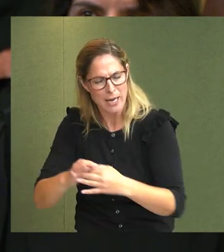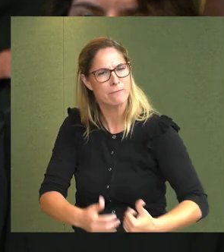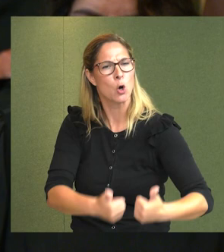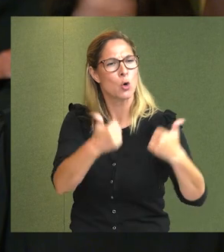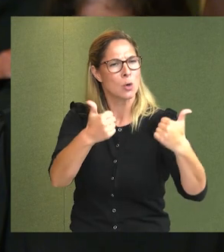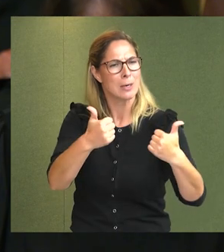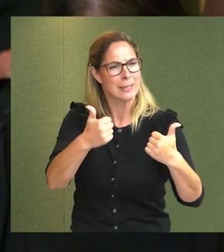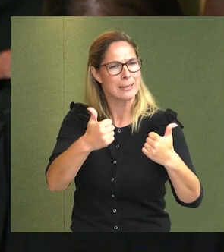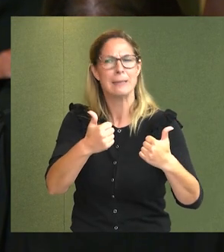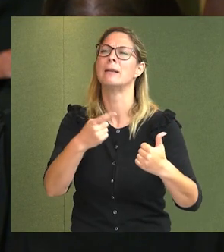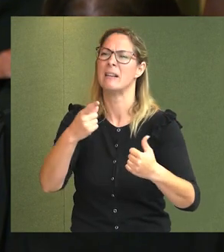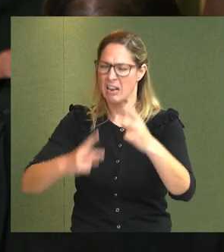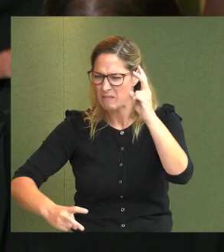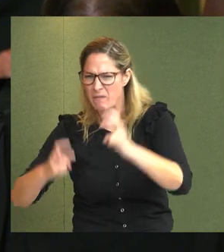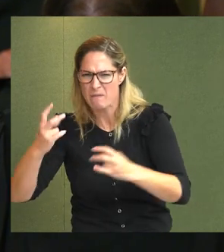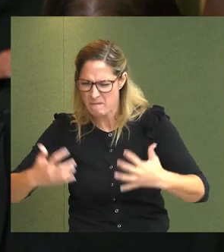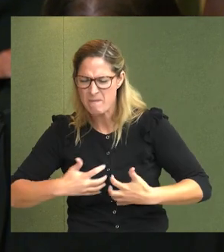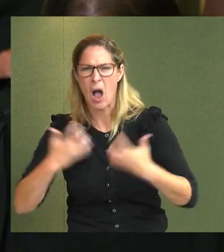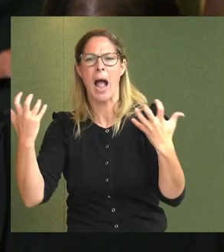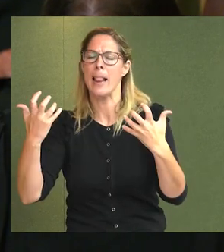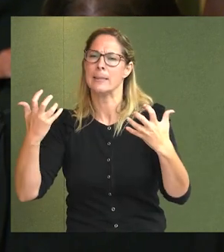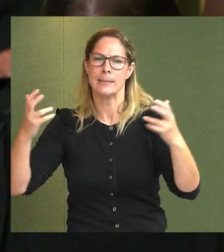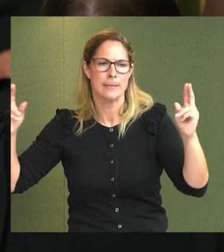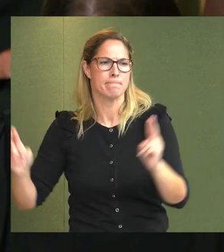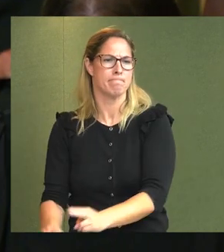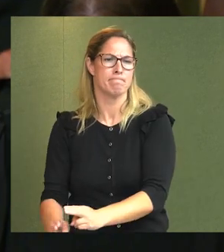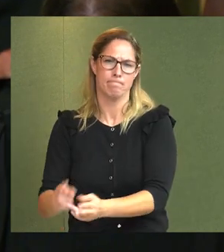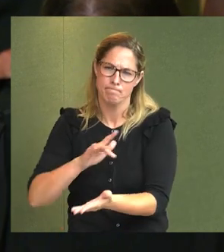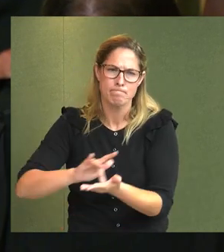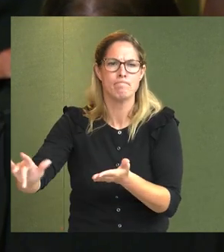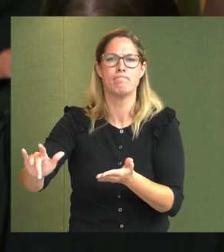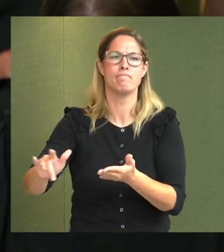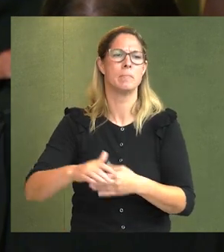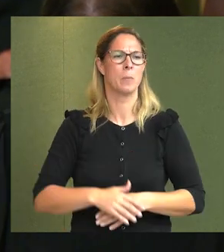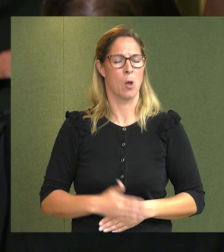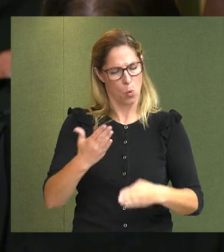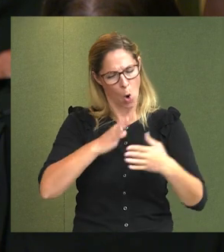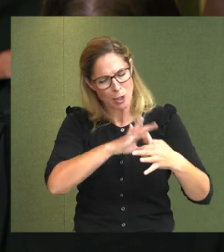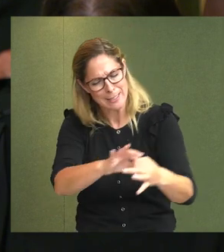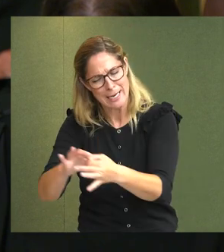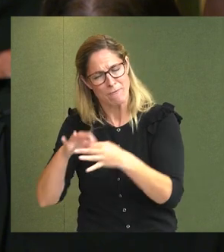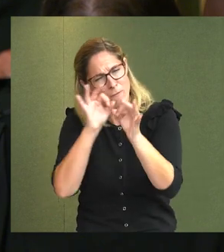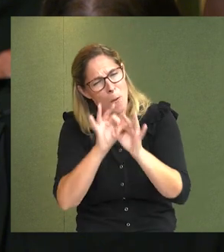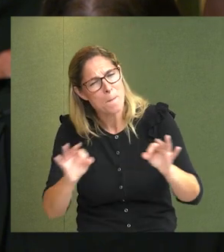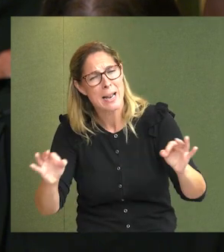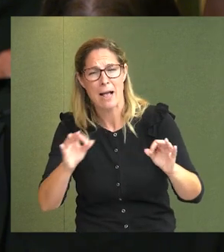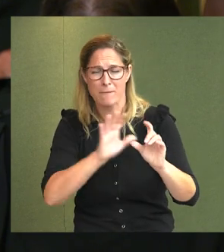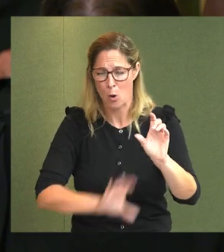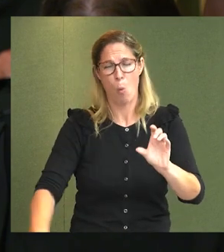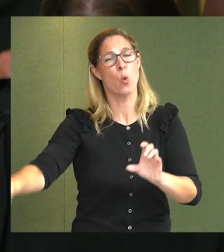strife. Together may we work for peace and justice among all nations, and may we and our children live in